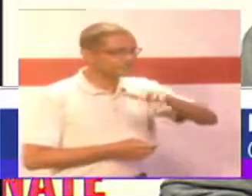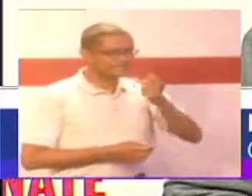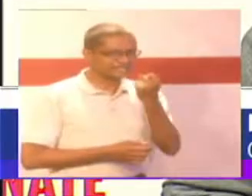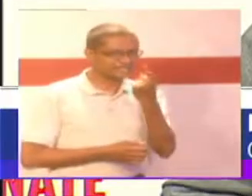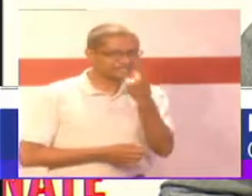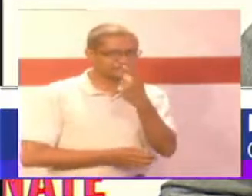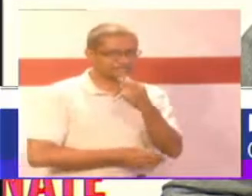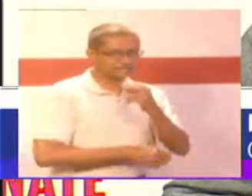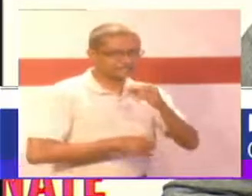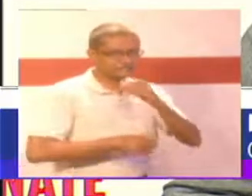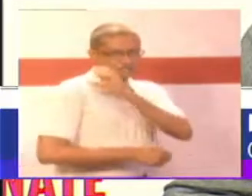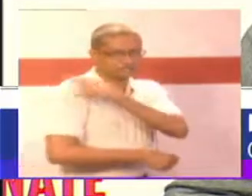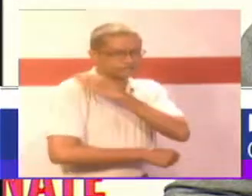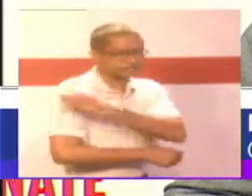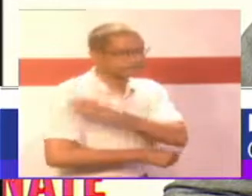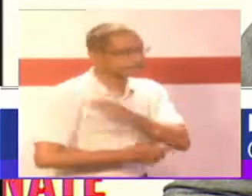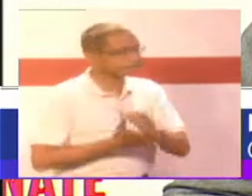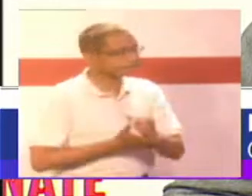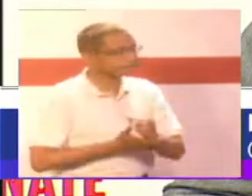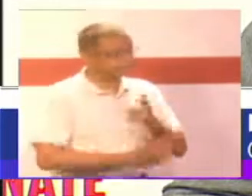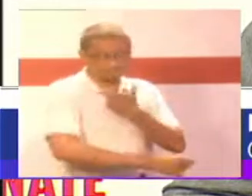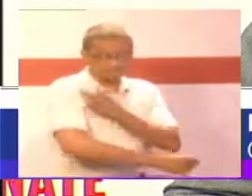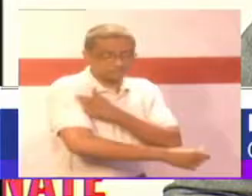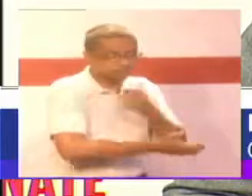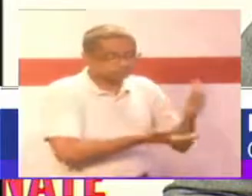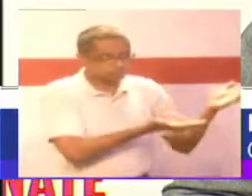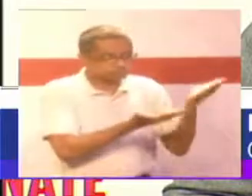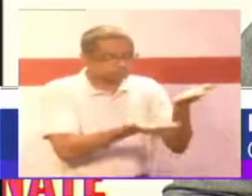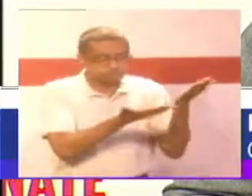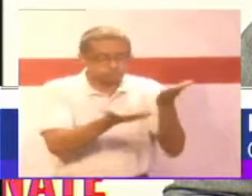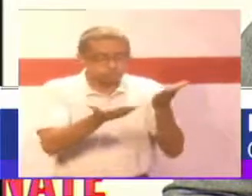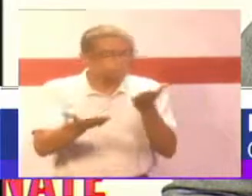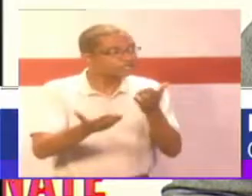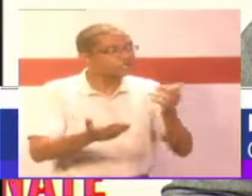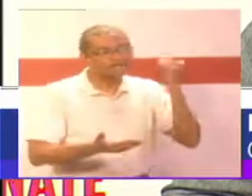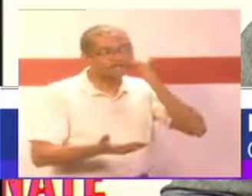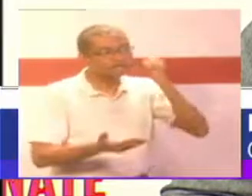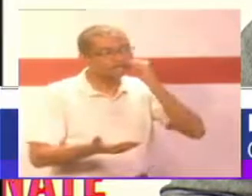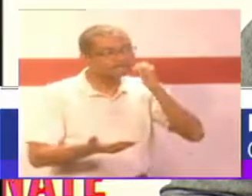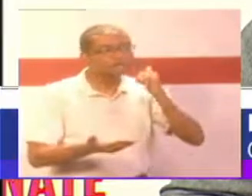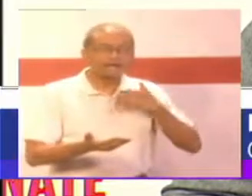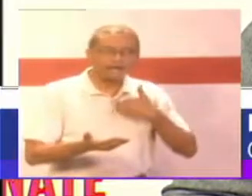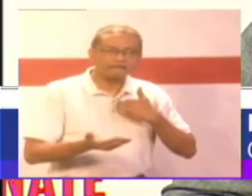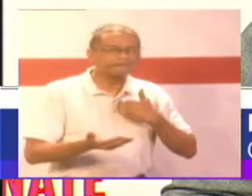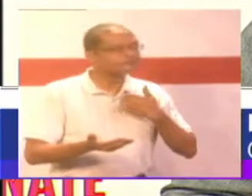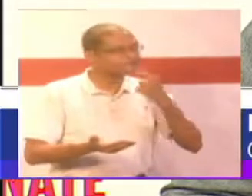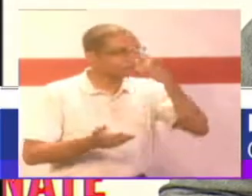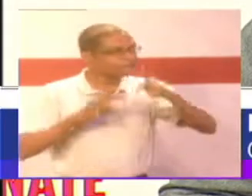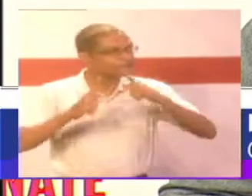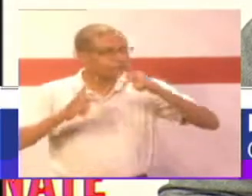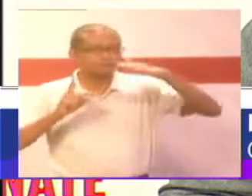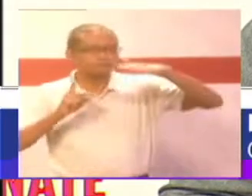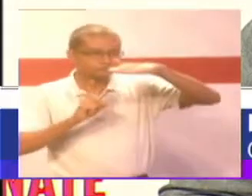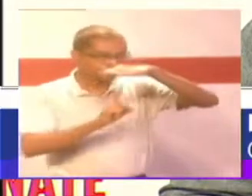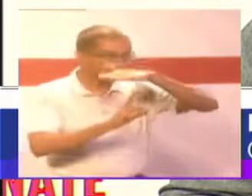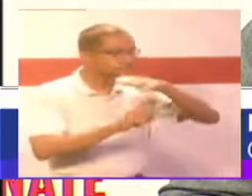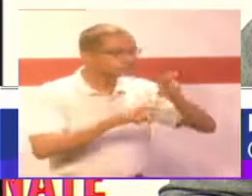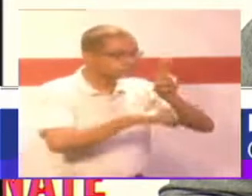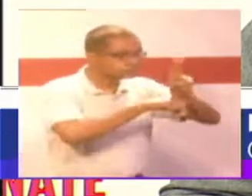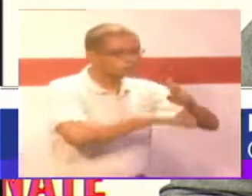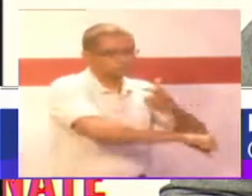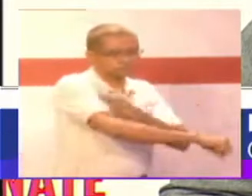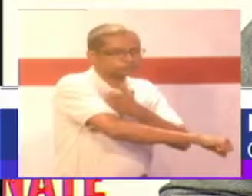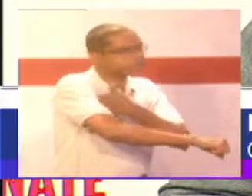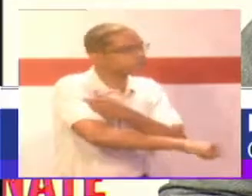become available more widely, we have vaccinations available every day, Monday through Friday at these health centers. We have had